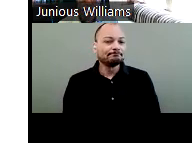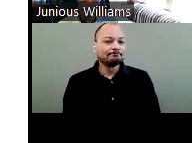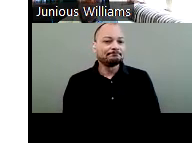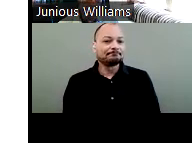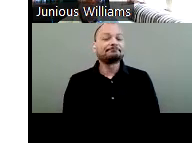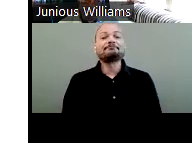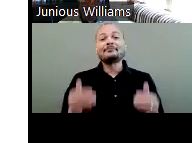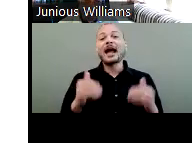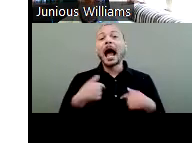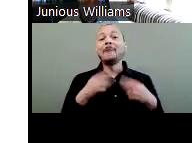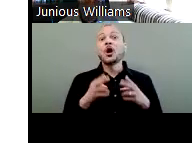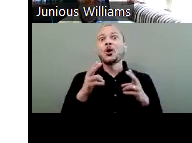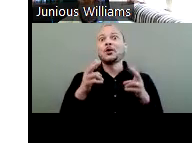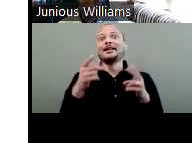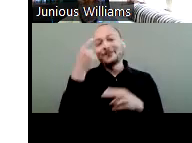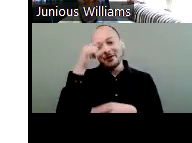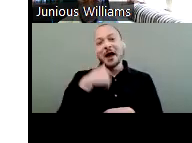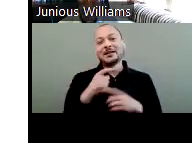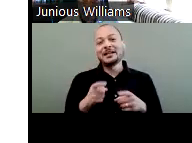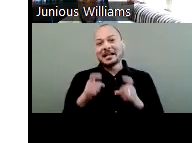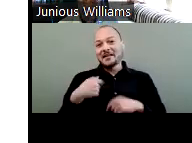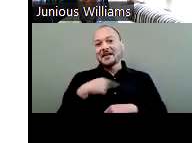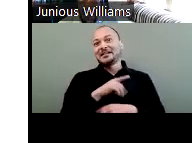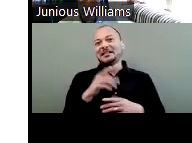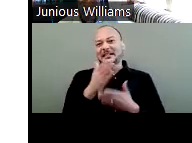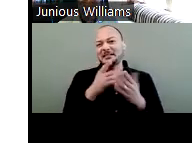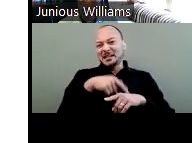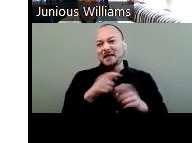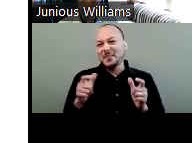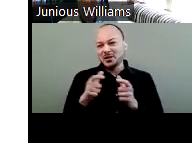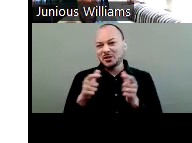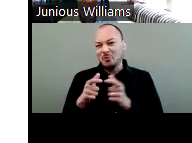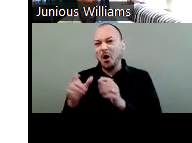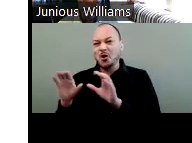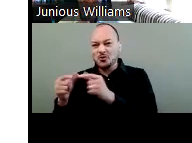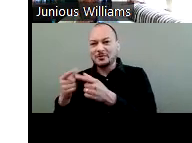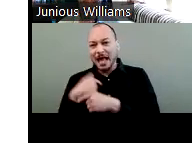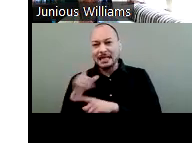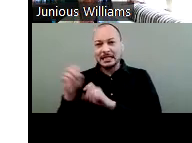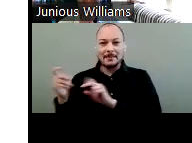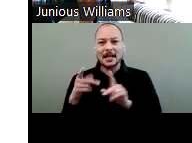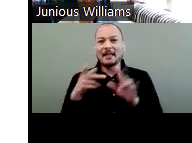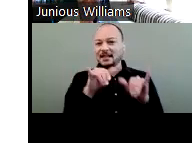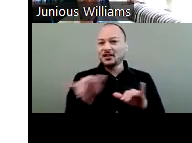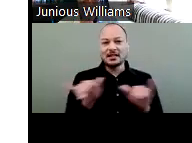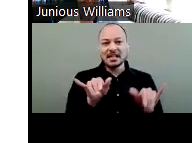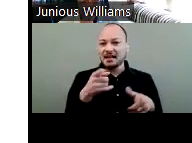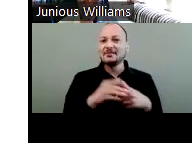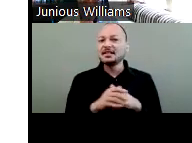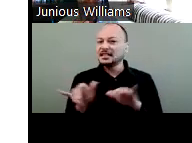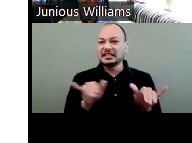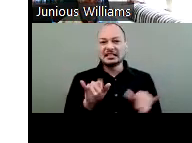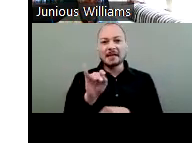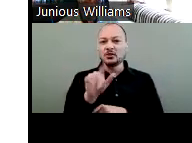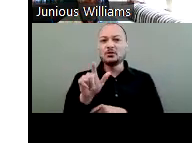I'm hurrying along because I do want to give us some time in the small groups, and I need to come back. Yeah, this is still the same